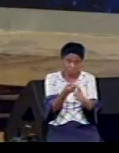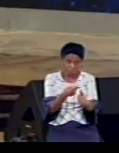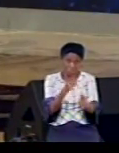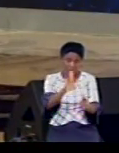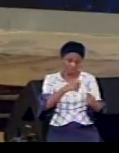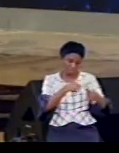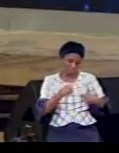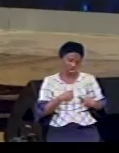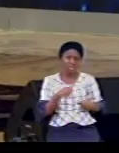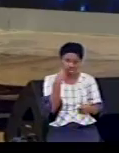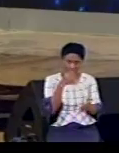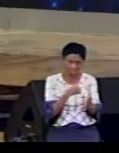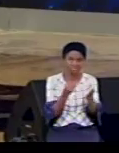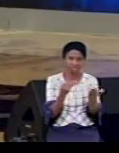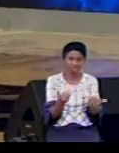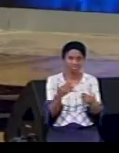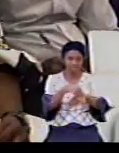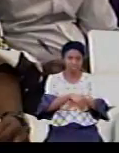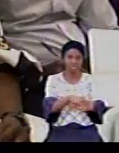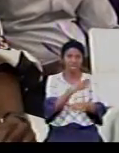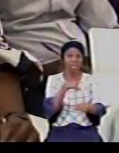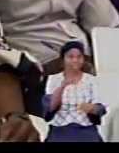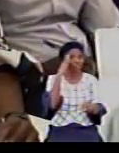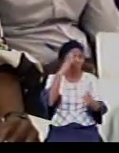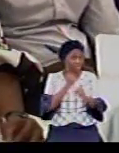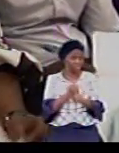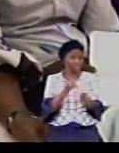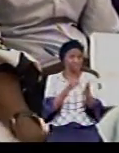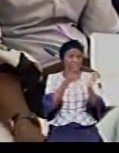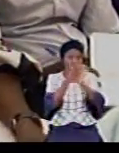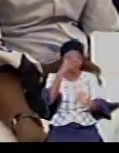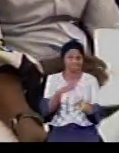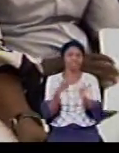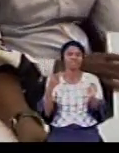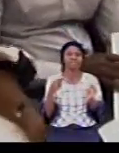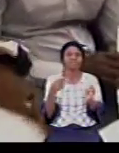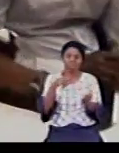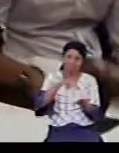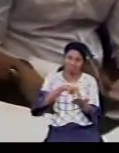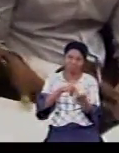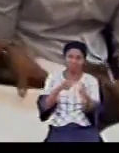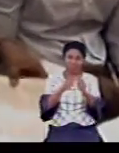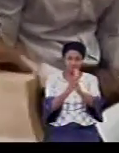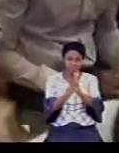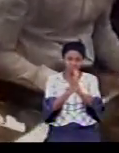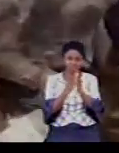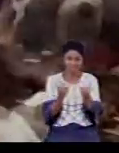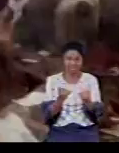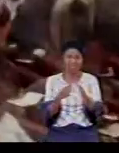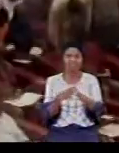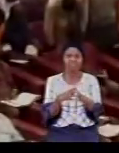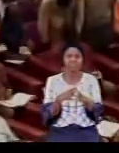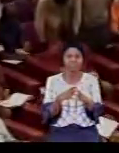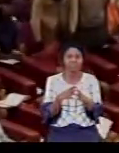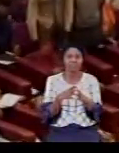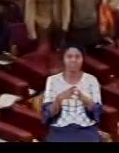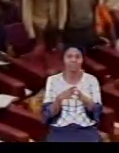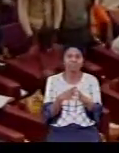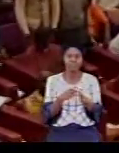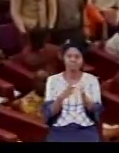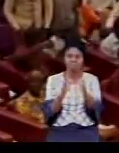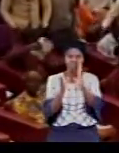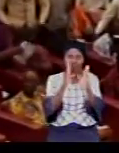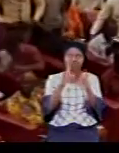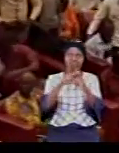it tonight, you have it tonight. Let's rise up and talk to the Lord in prayer. Tell the